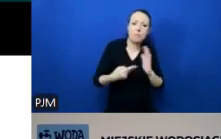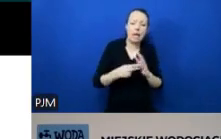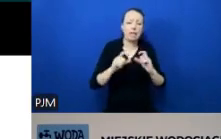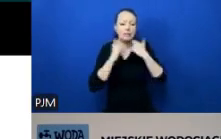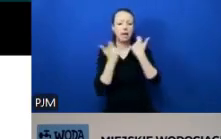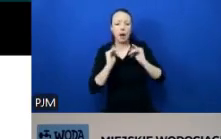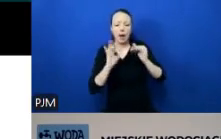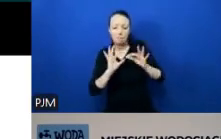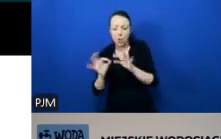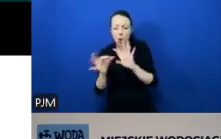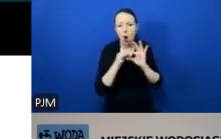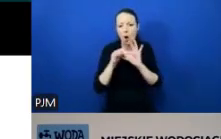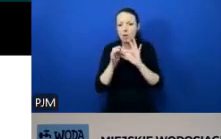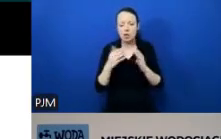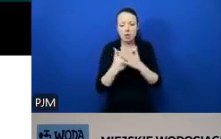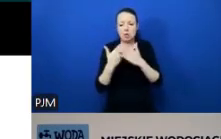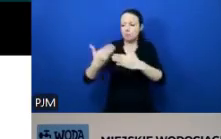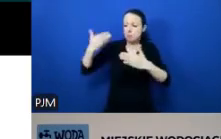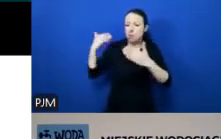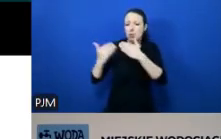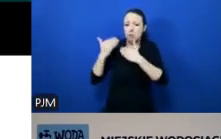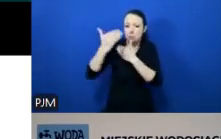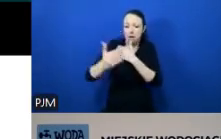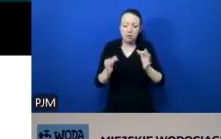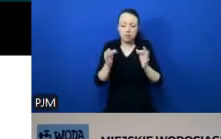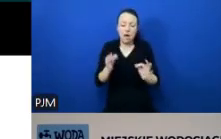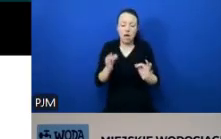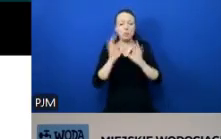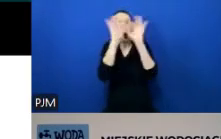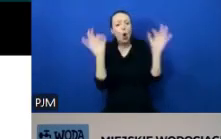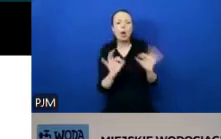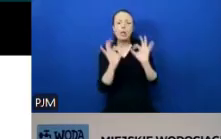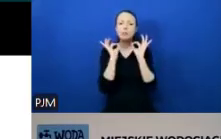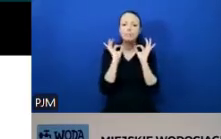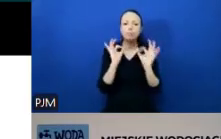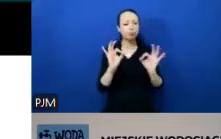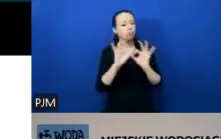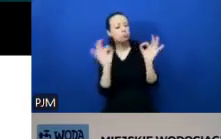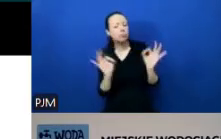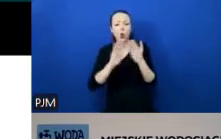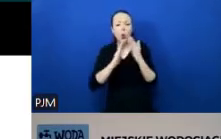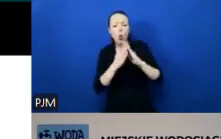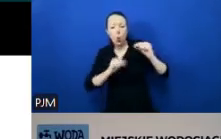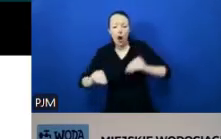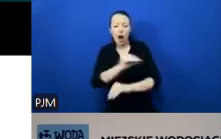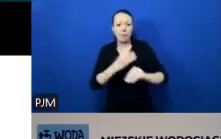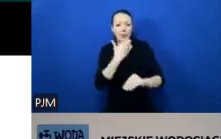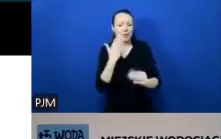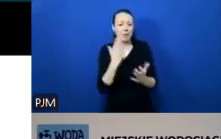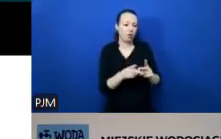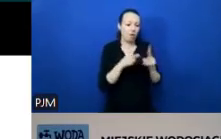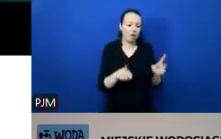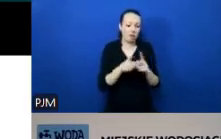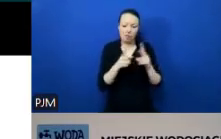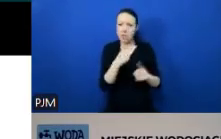such dimension within the scale of the whole city so that we can optimize the whole system, because the system